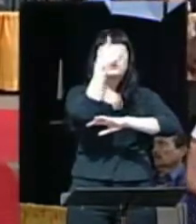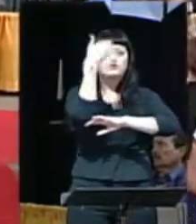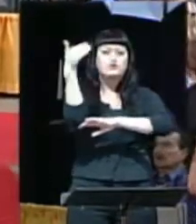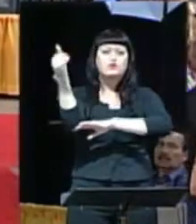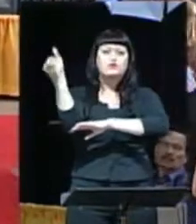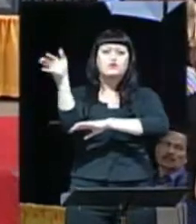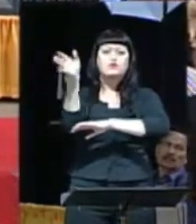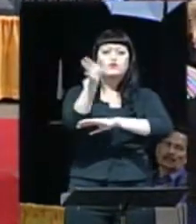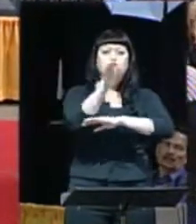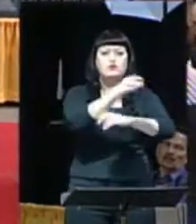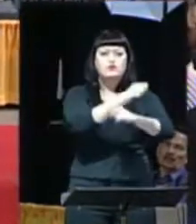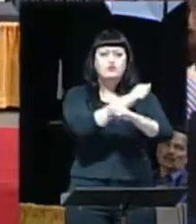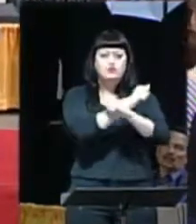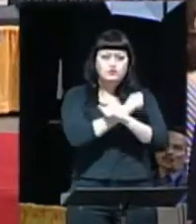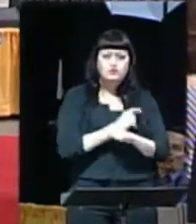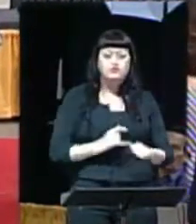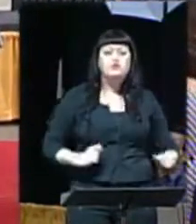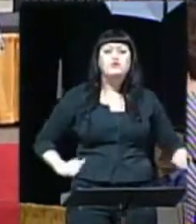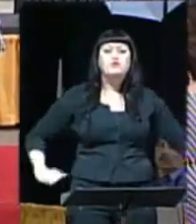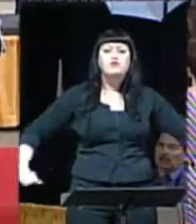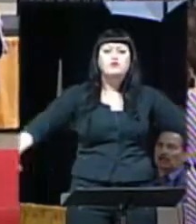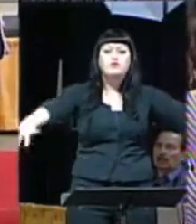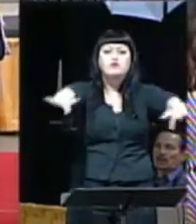wave o'er the